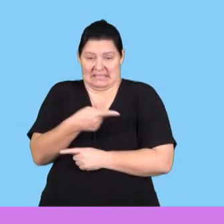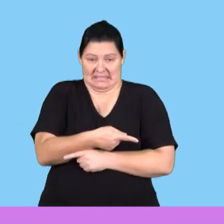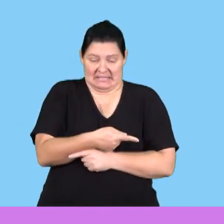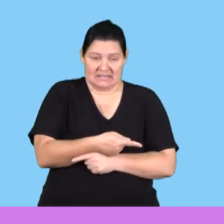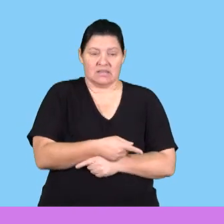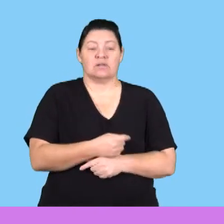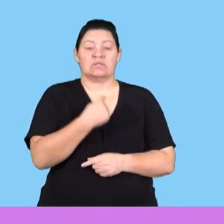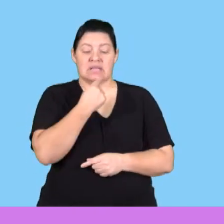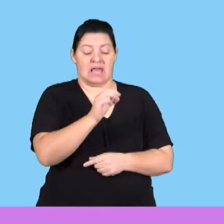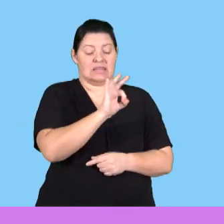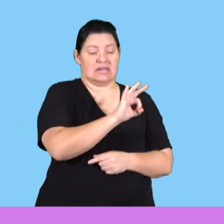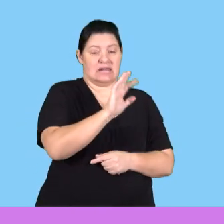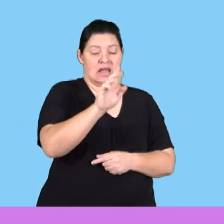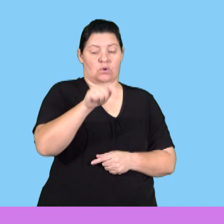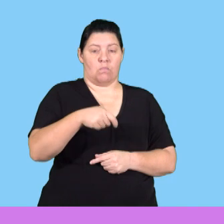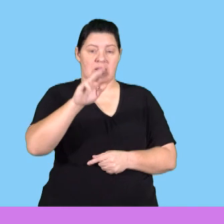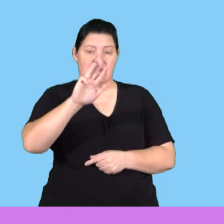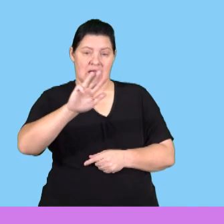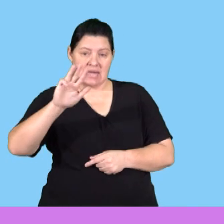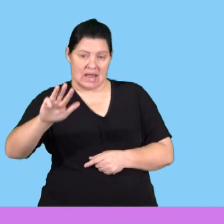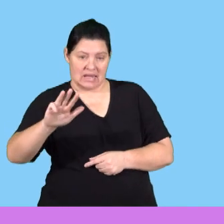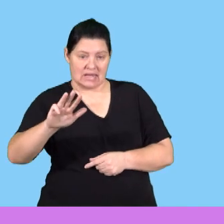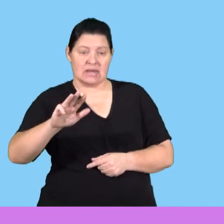kilogram. We will then say 39 rand